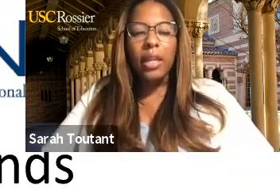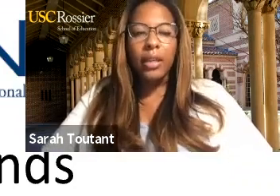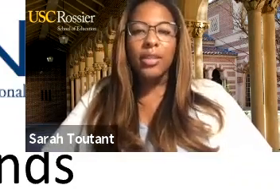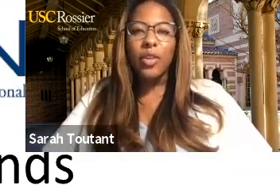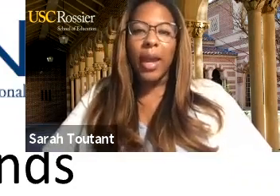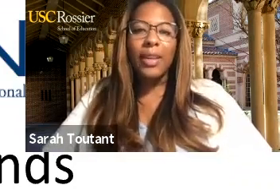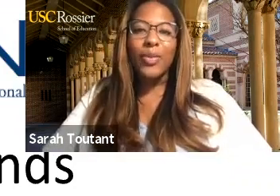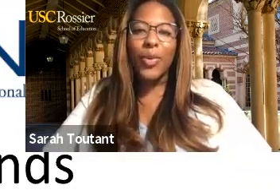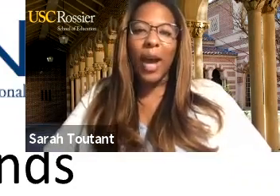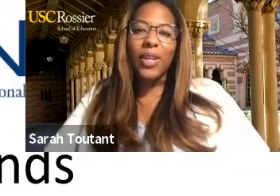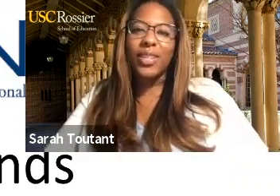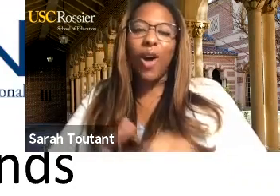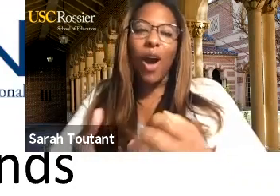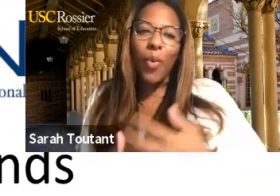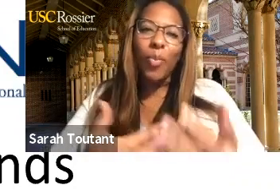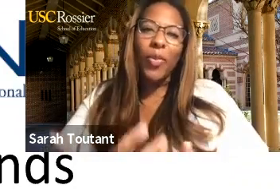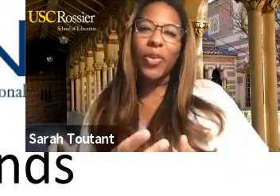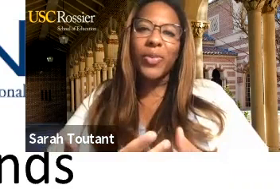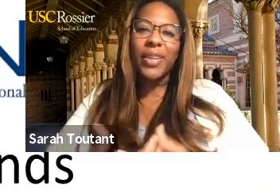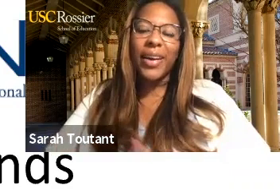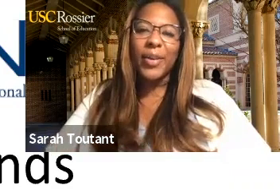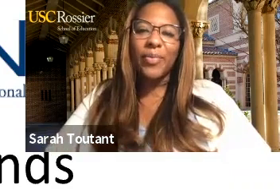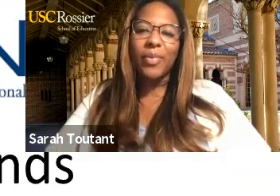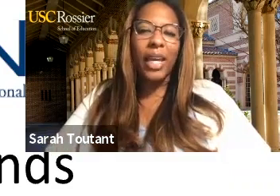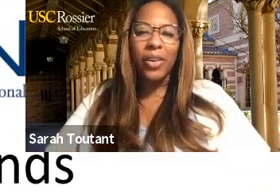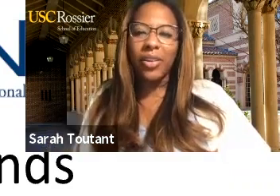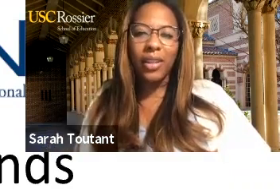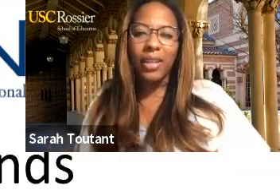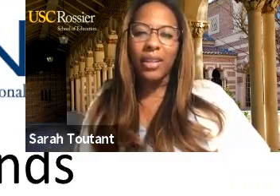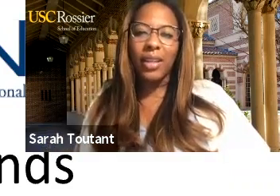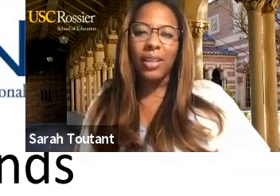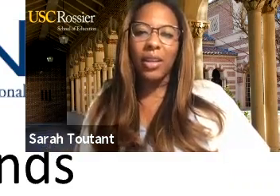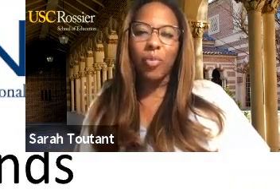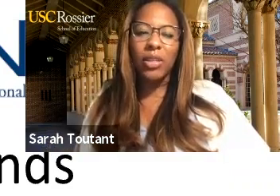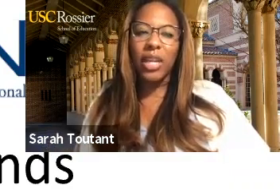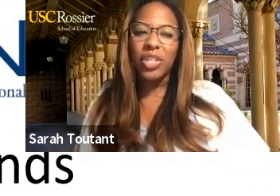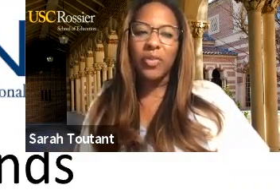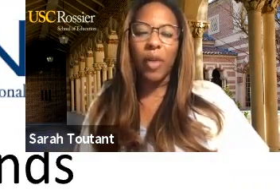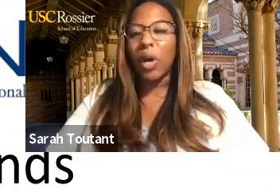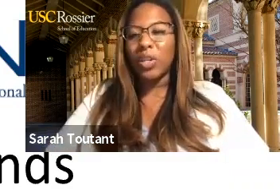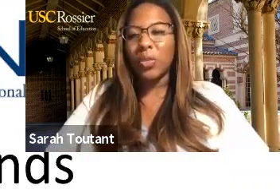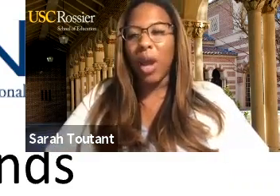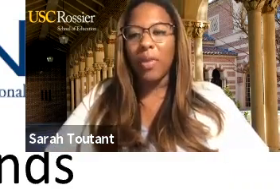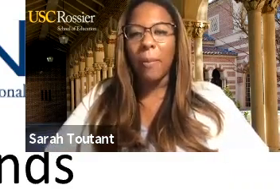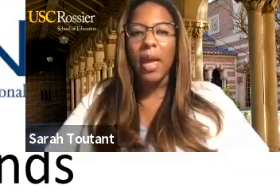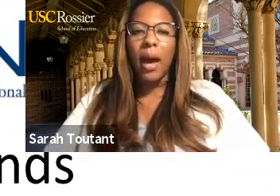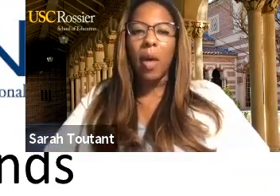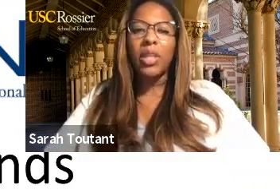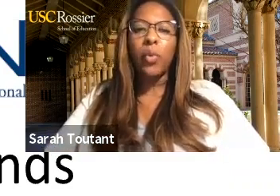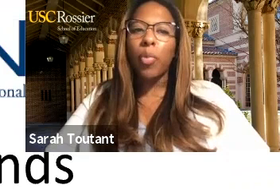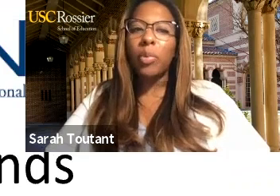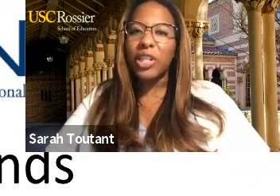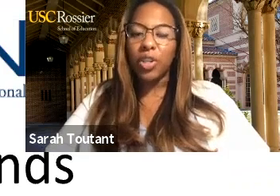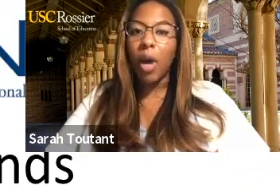lengthy list of demands. We're happy to talk more about those later in the presentation if you have questions around them.